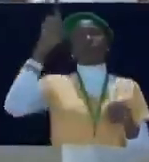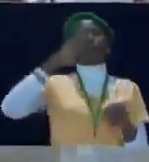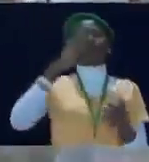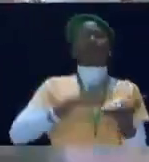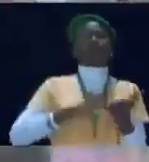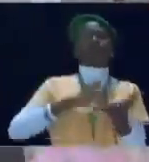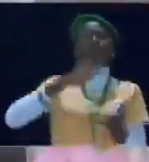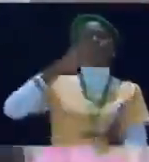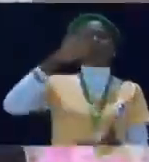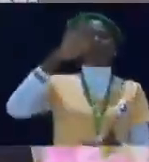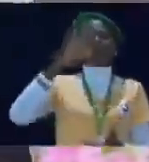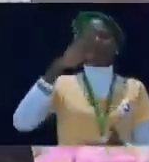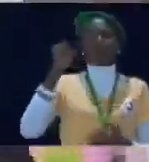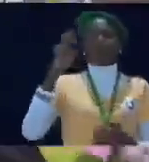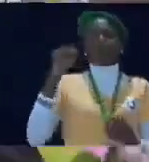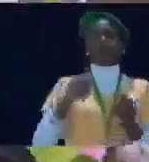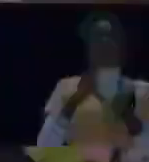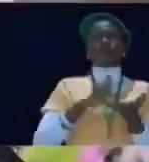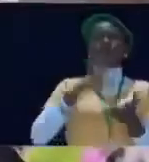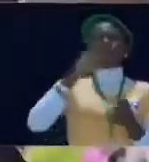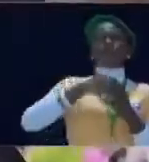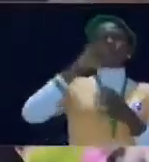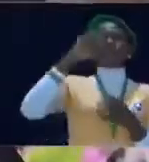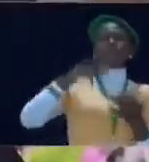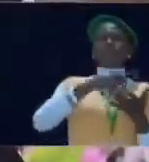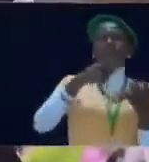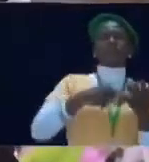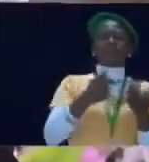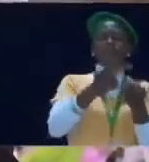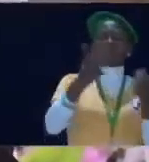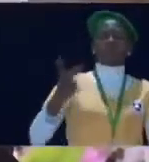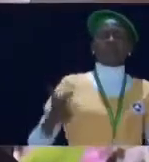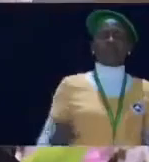glorious, so glorious in this place.